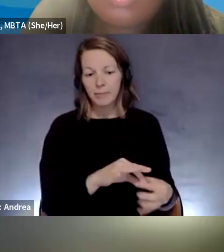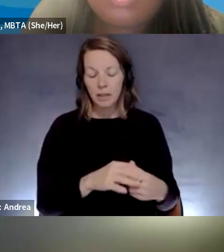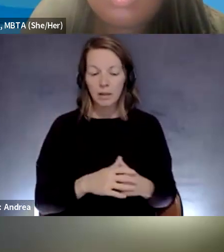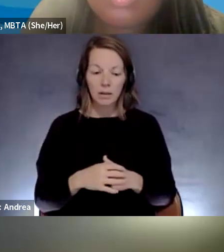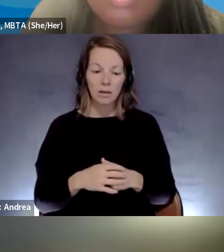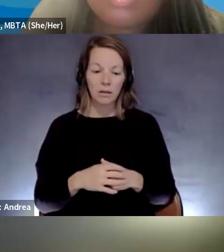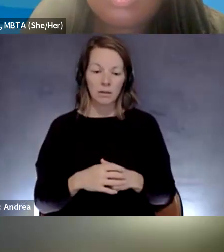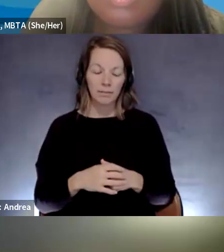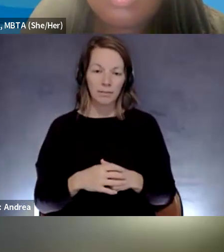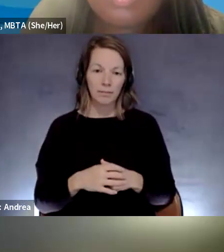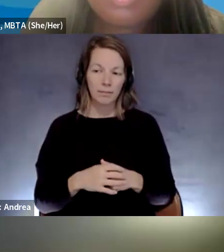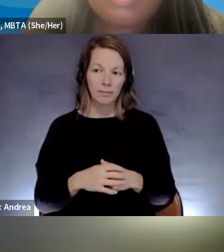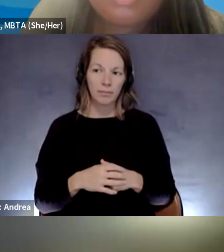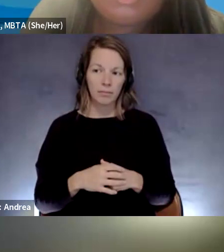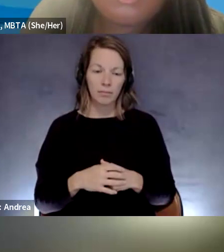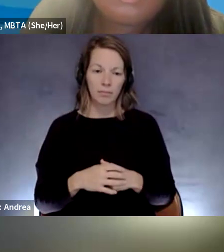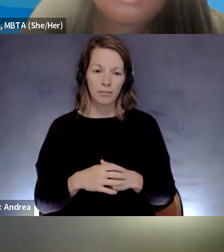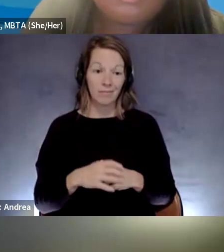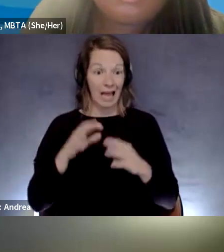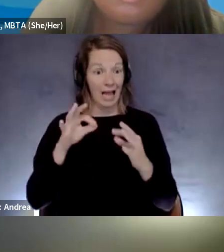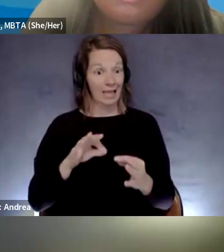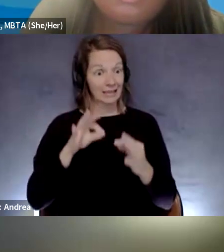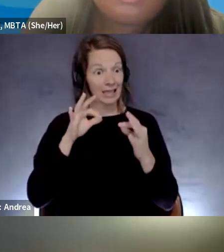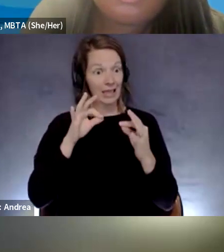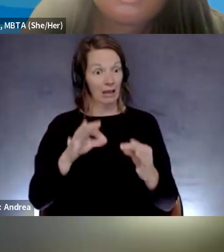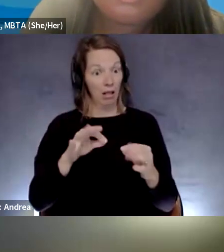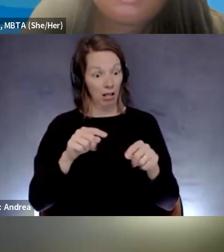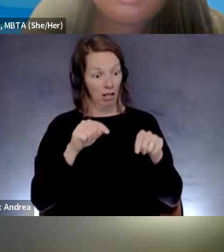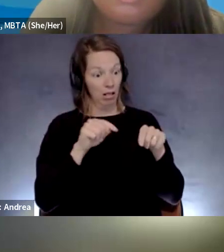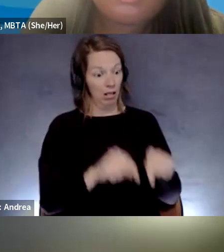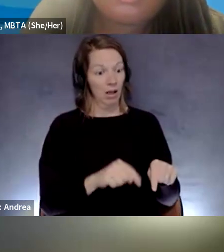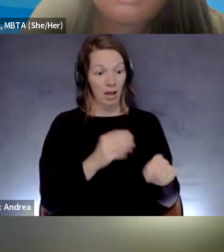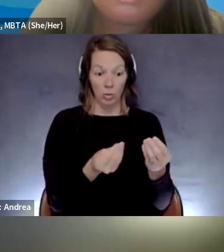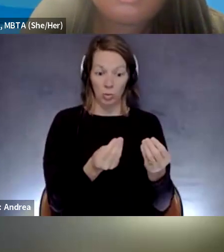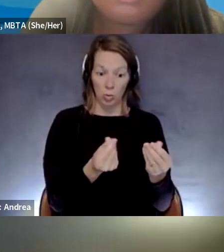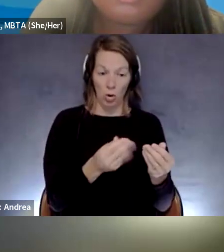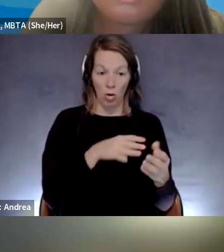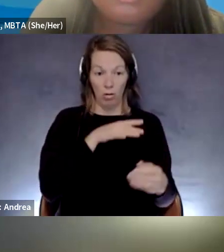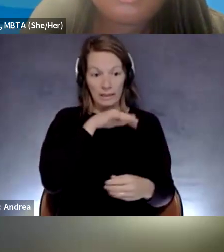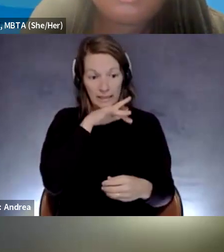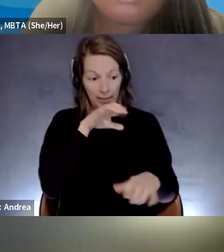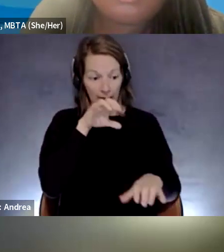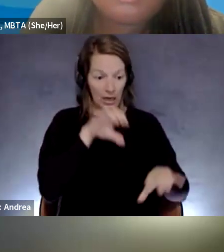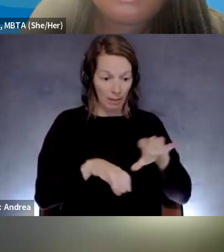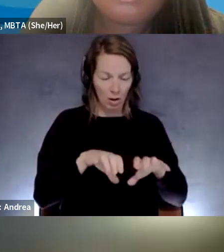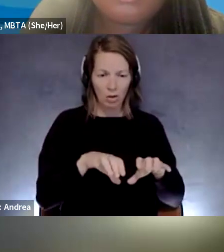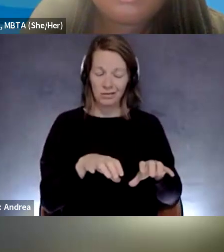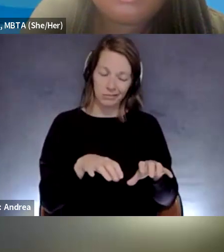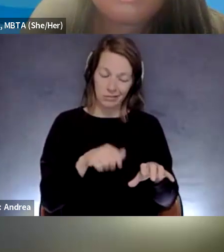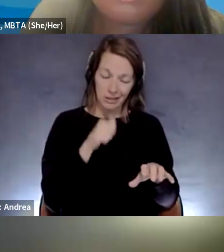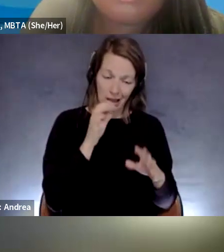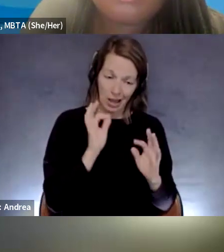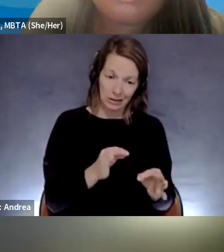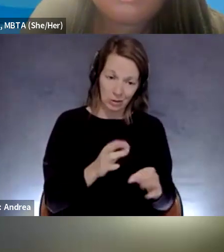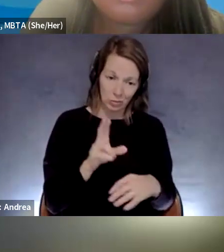we knew it was not ideal working on a site with contaminated soil, but that was really the one negative that